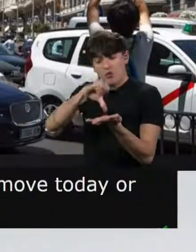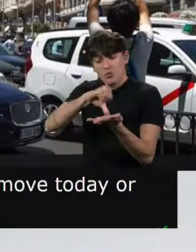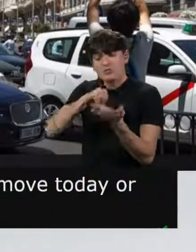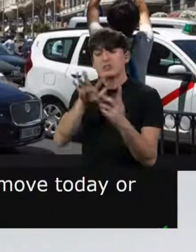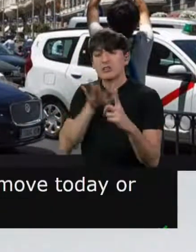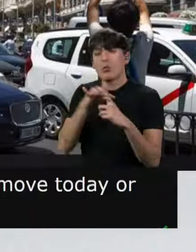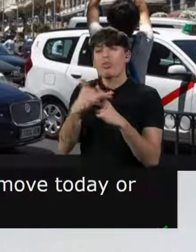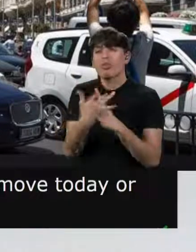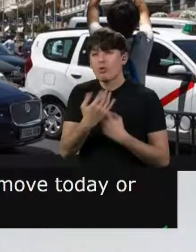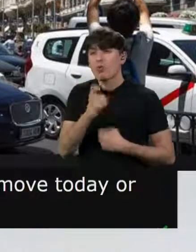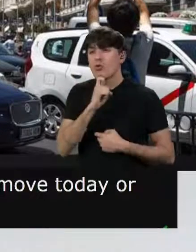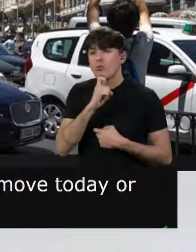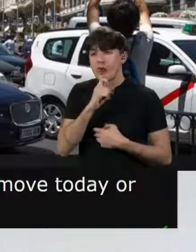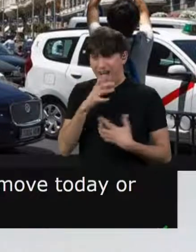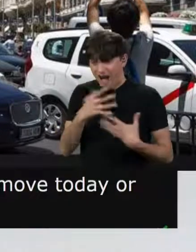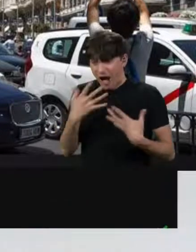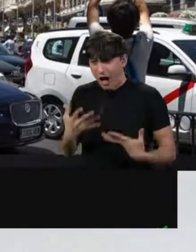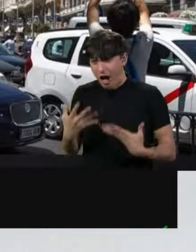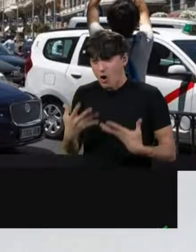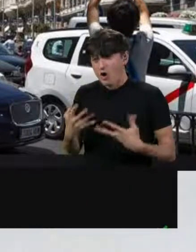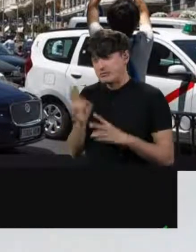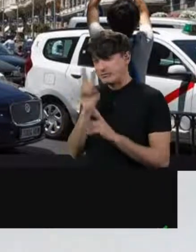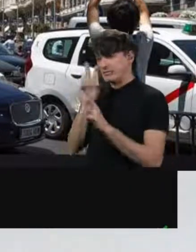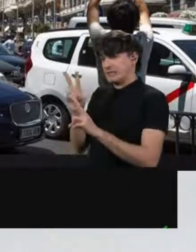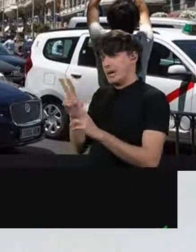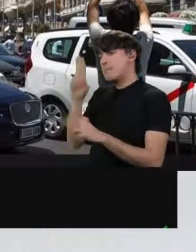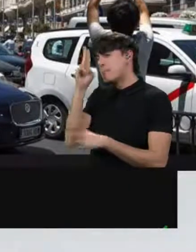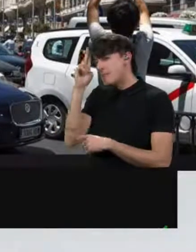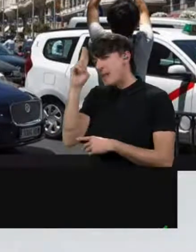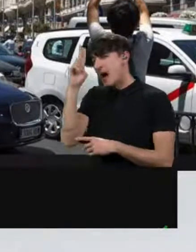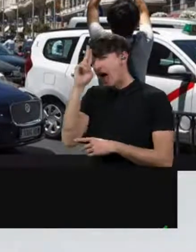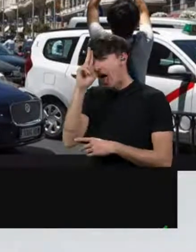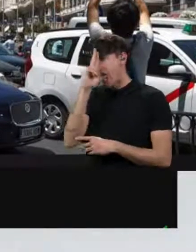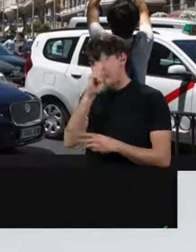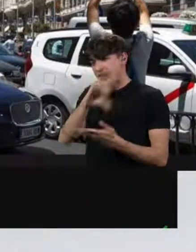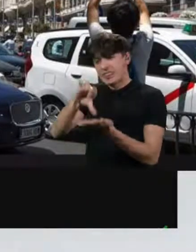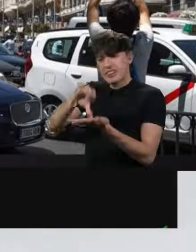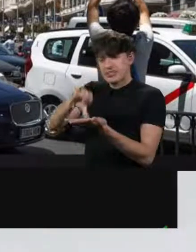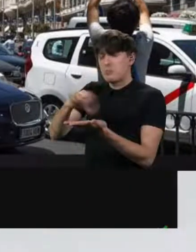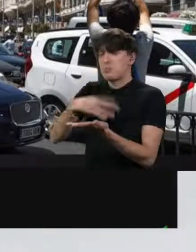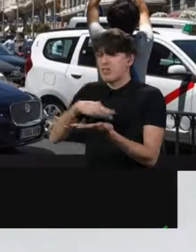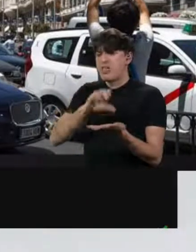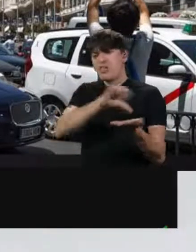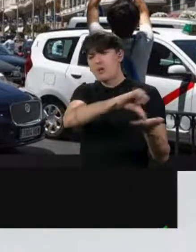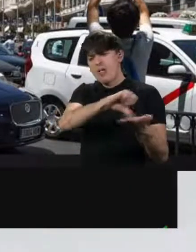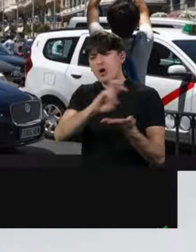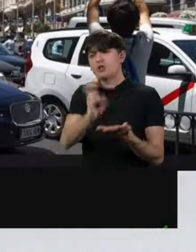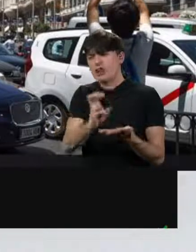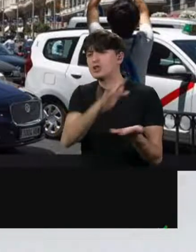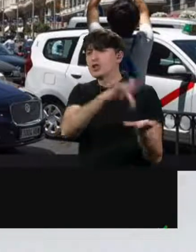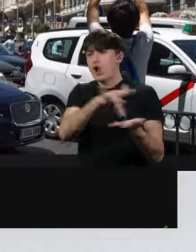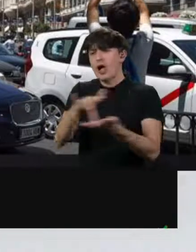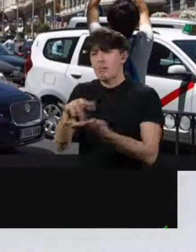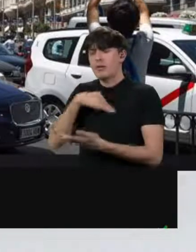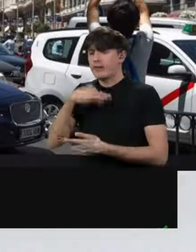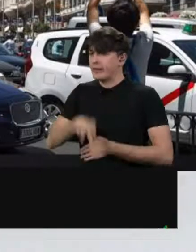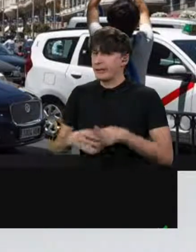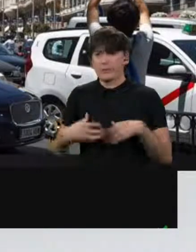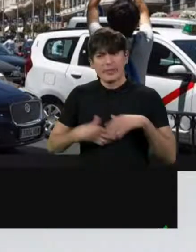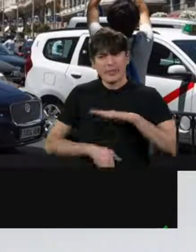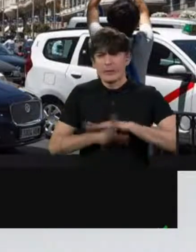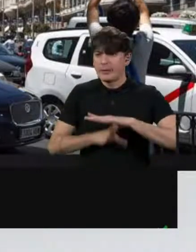My colleagues were talking about how our city centers looking like. This is downtown